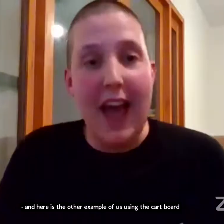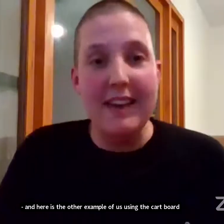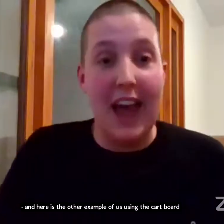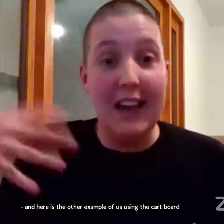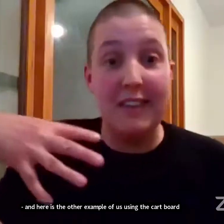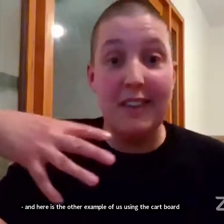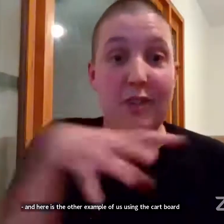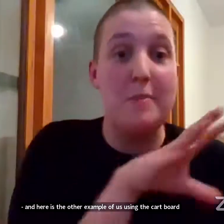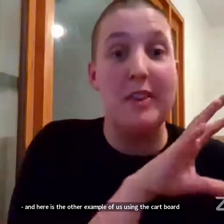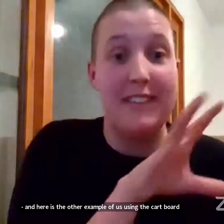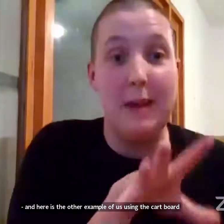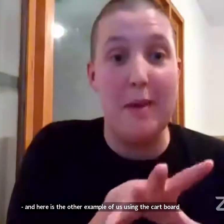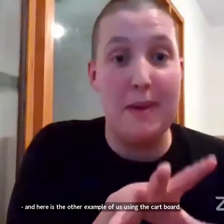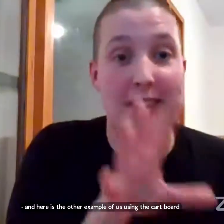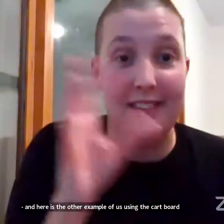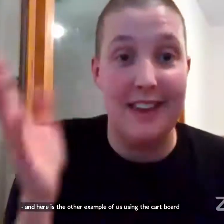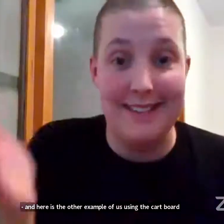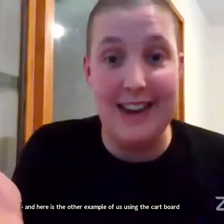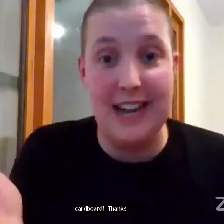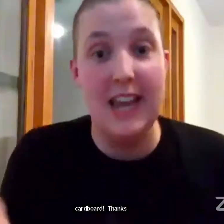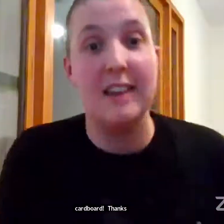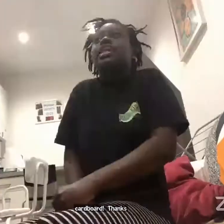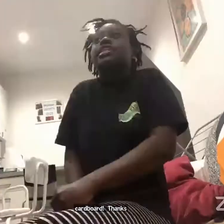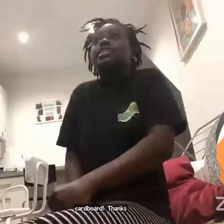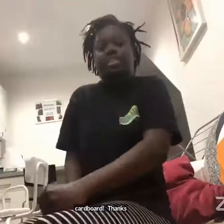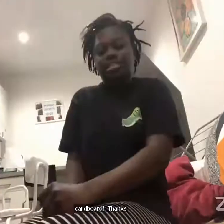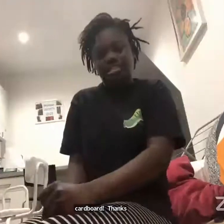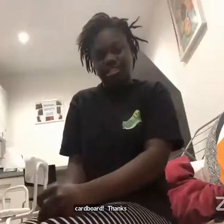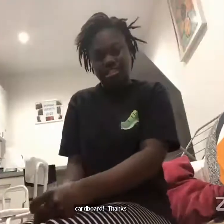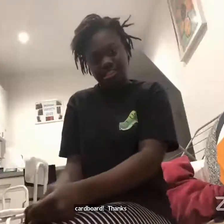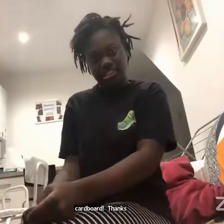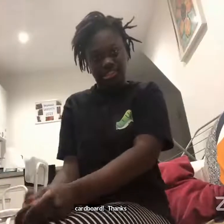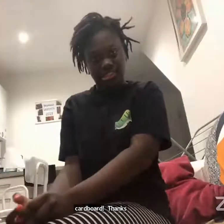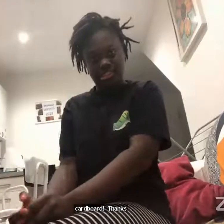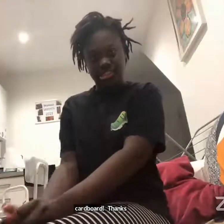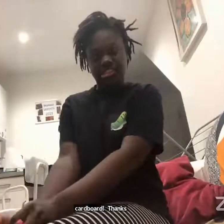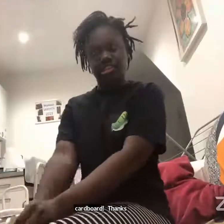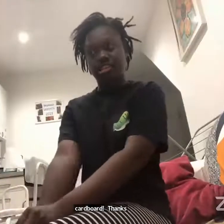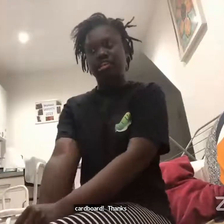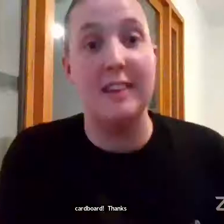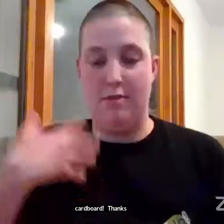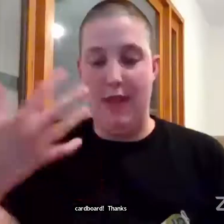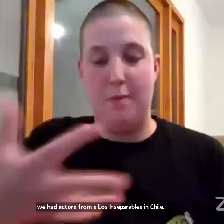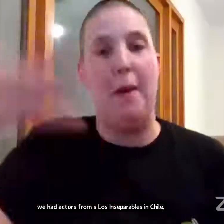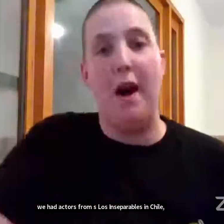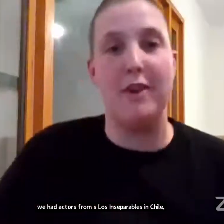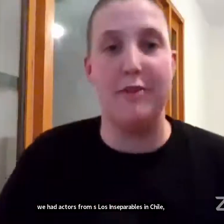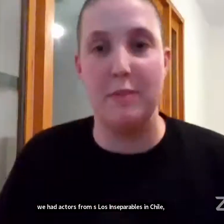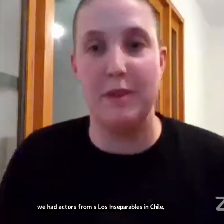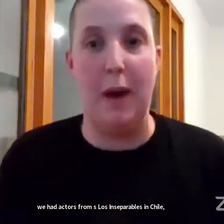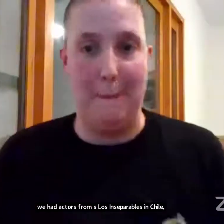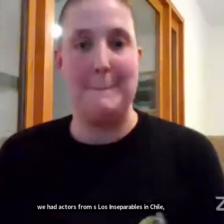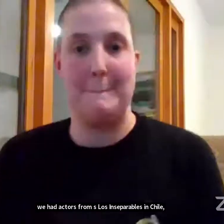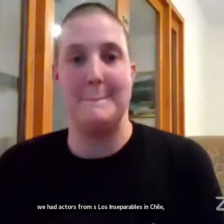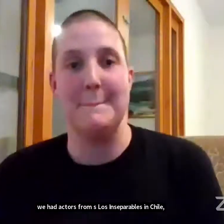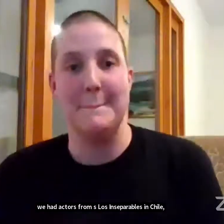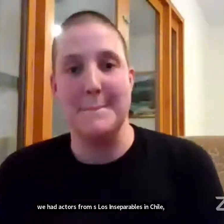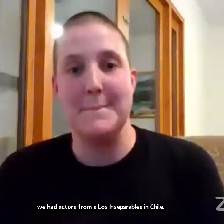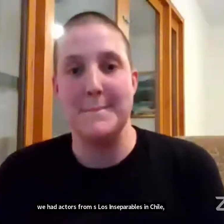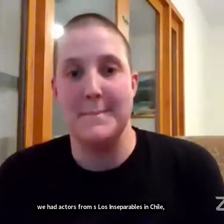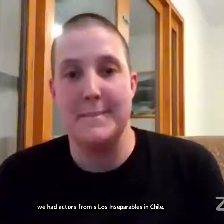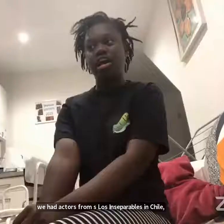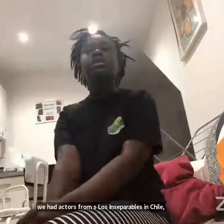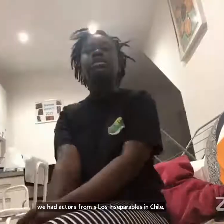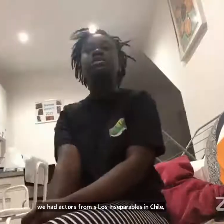So we had actors from Los Inseparables in Chile. Yes. So how did we make sure that they were part of our film as well?